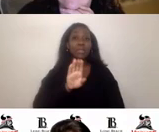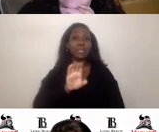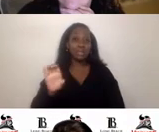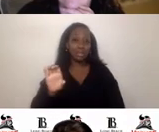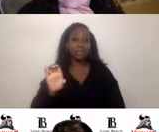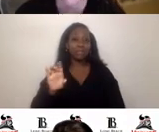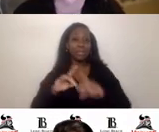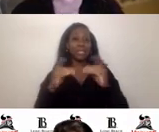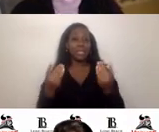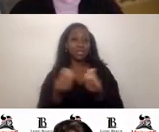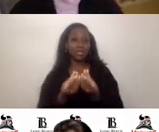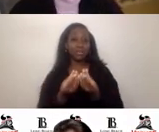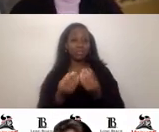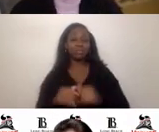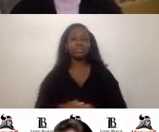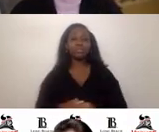our neighboring